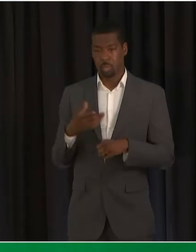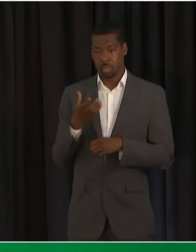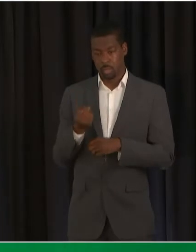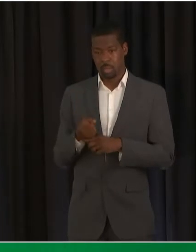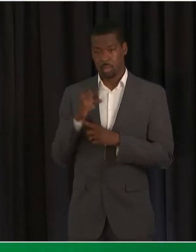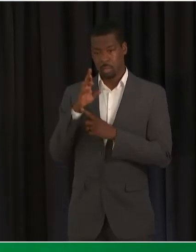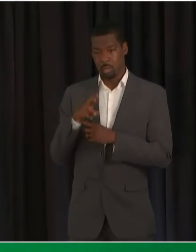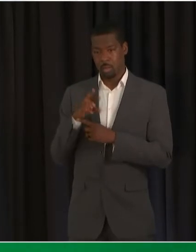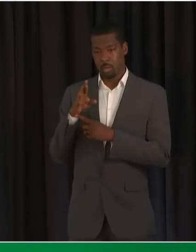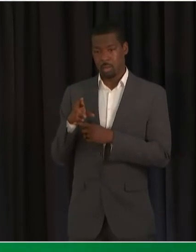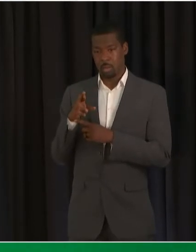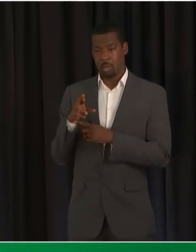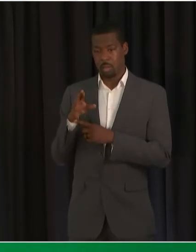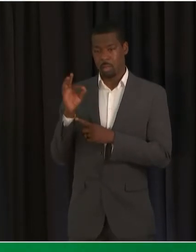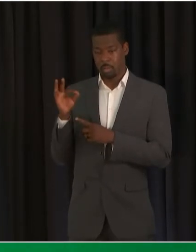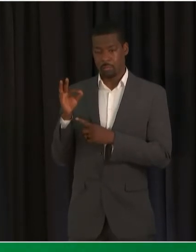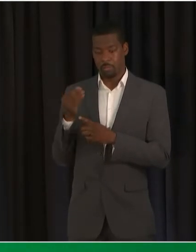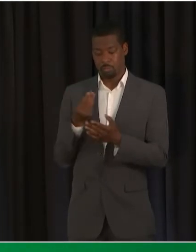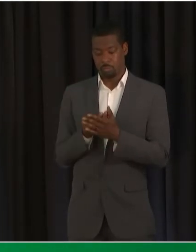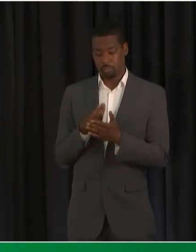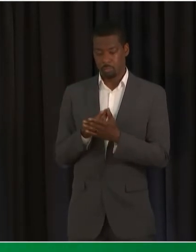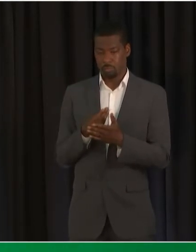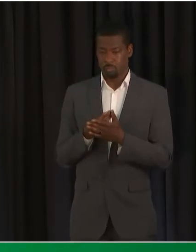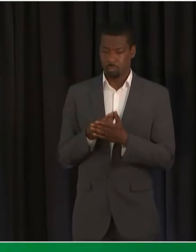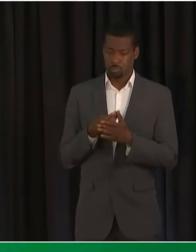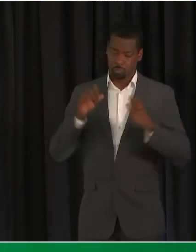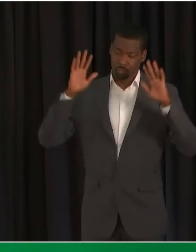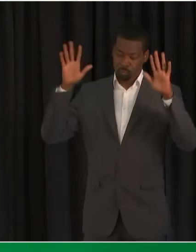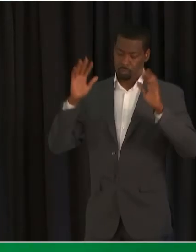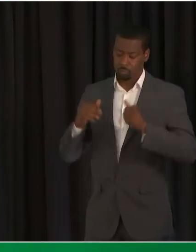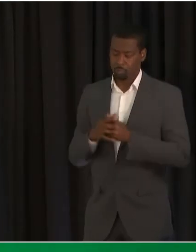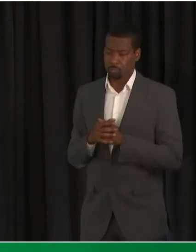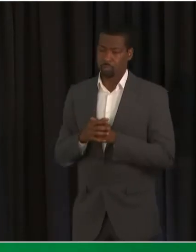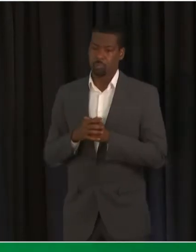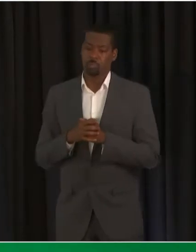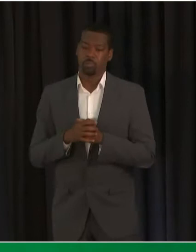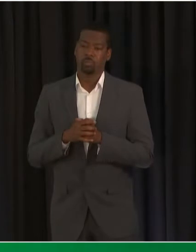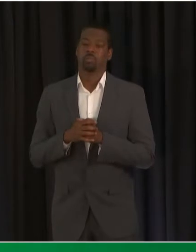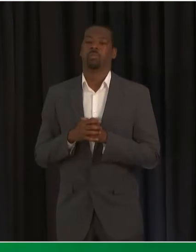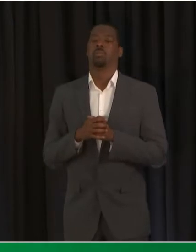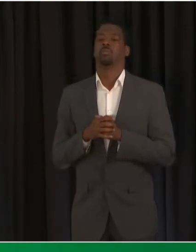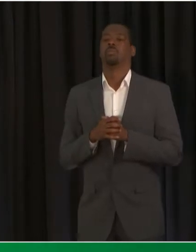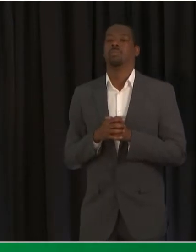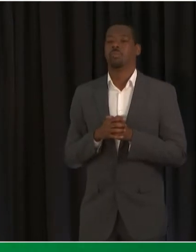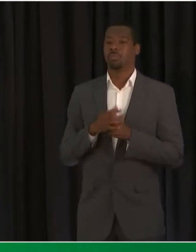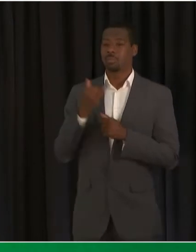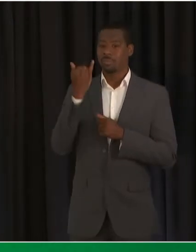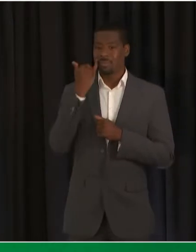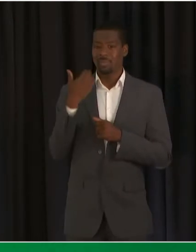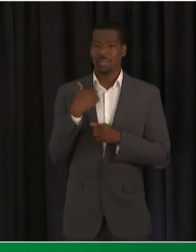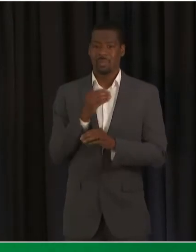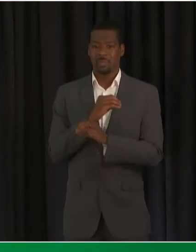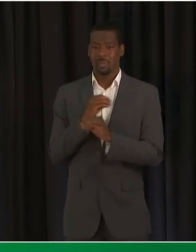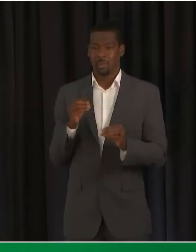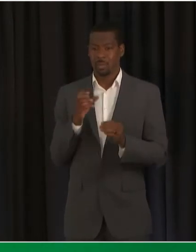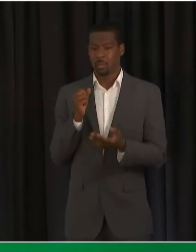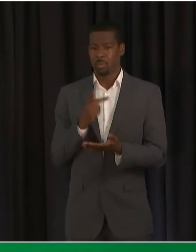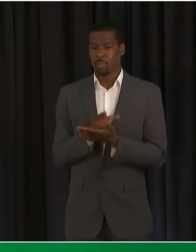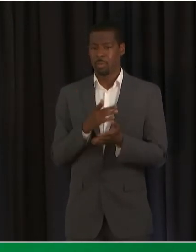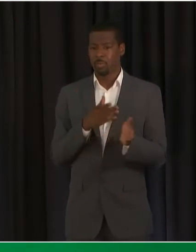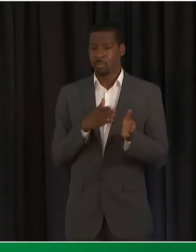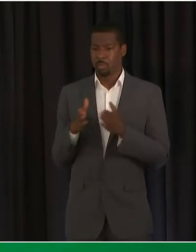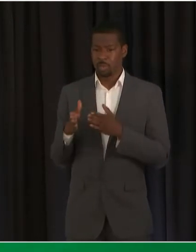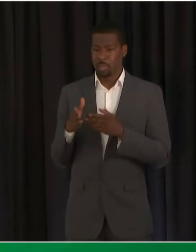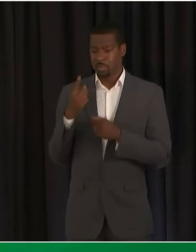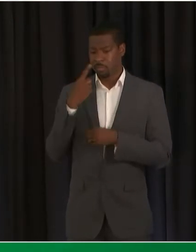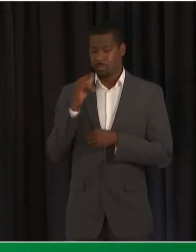receive RRF funds. I think that is fantastic, okay? Now, however, if you don't have an approved plan for any of